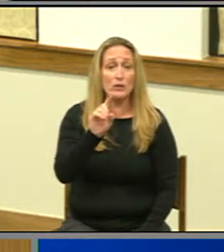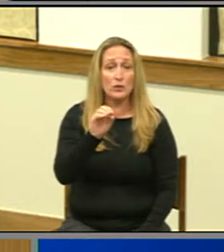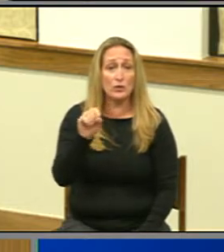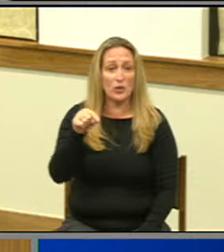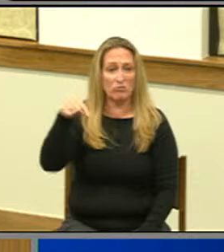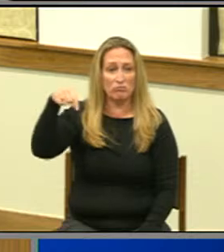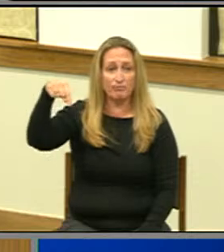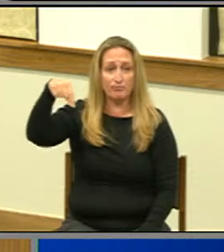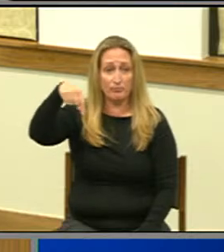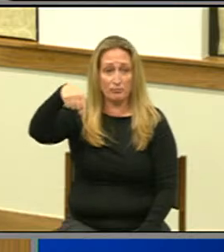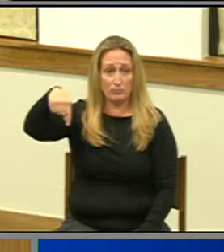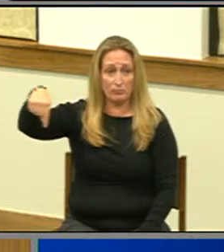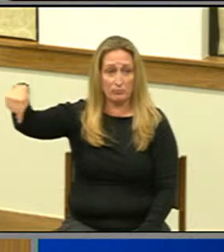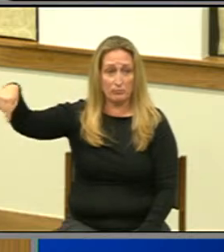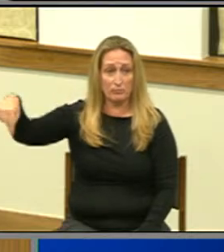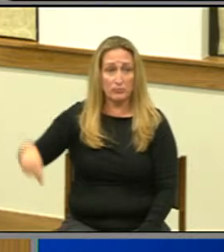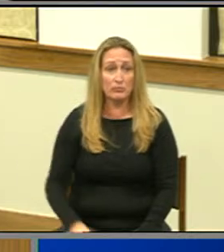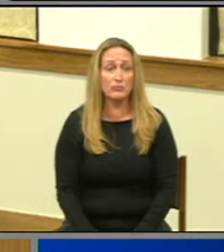818-937-8100.